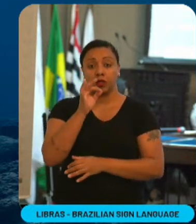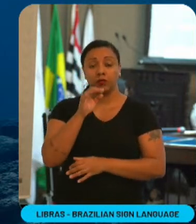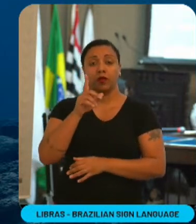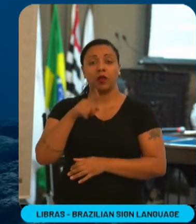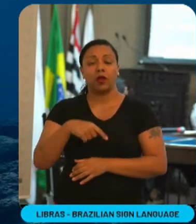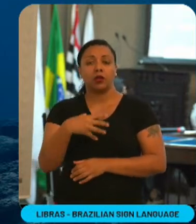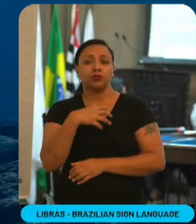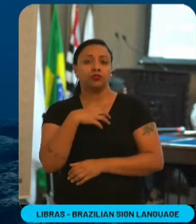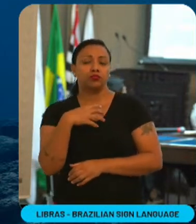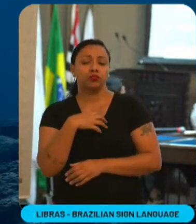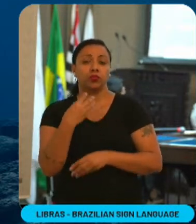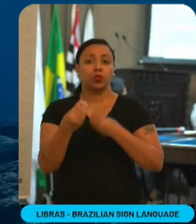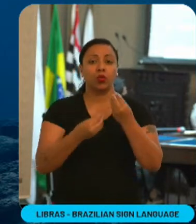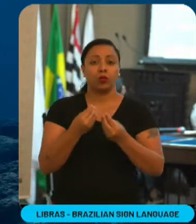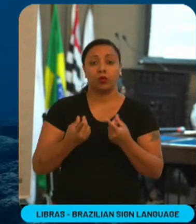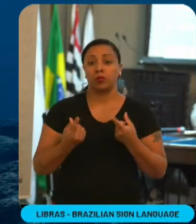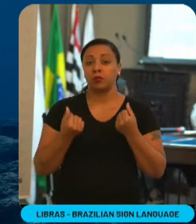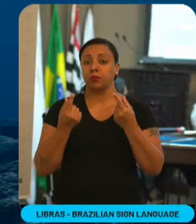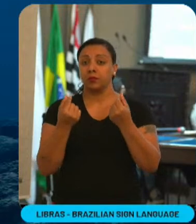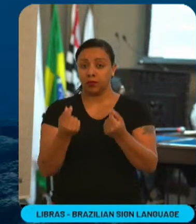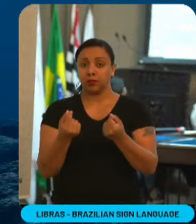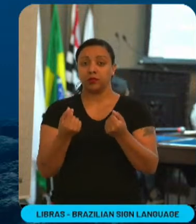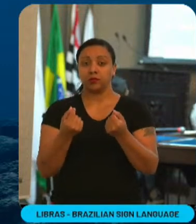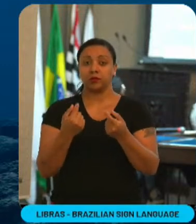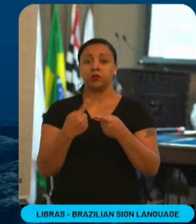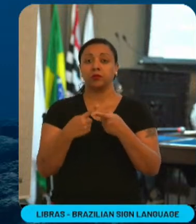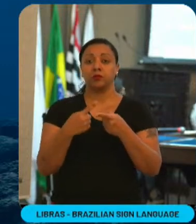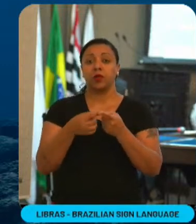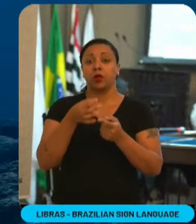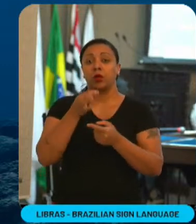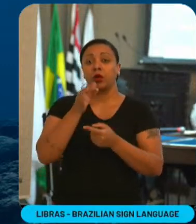condition that is going to impact